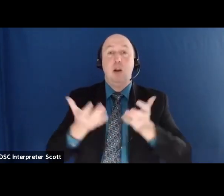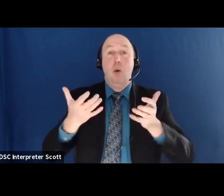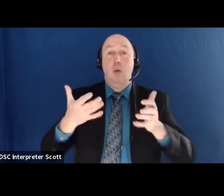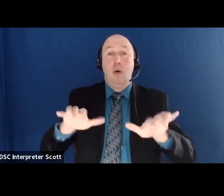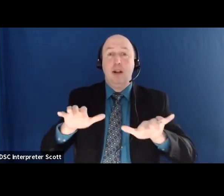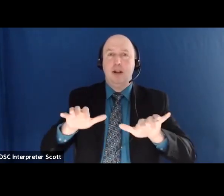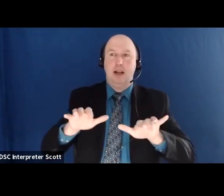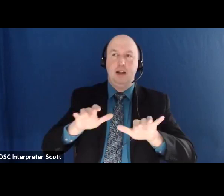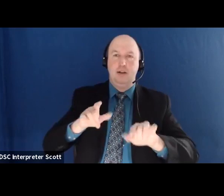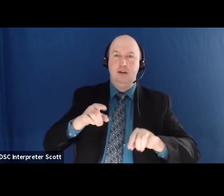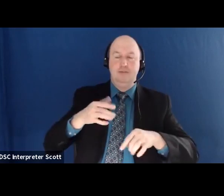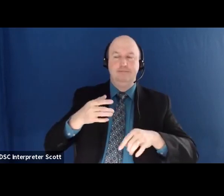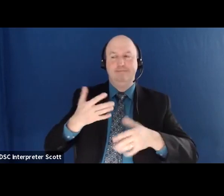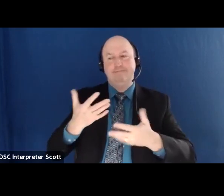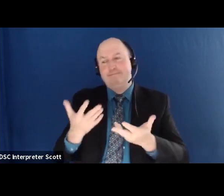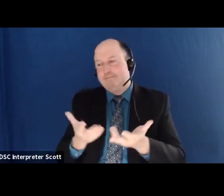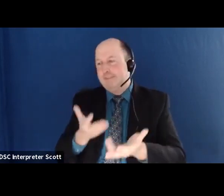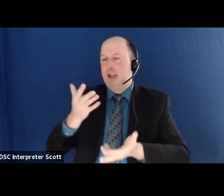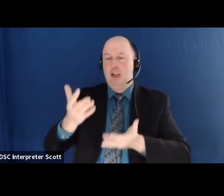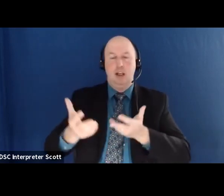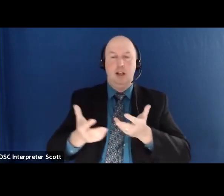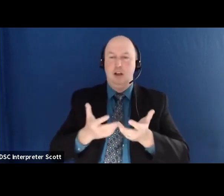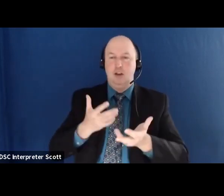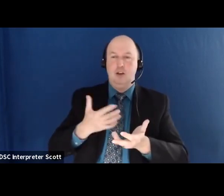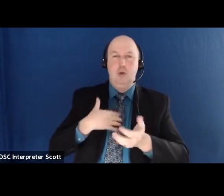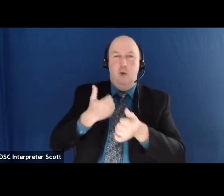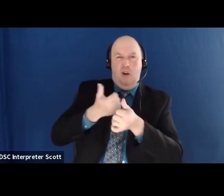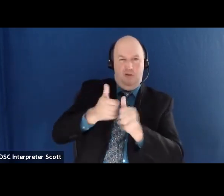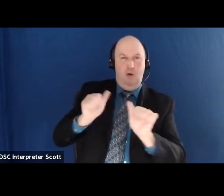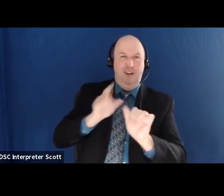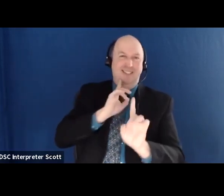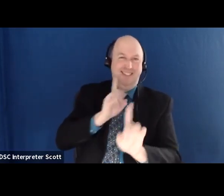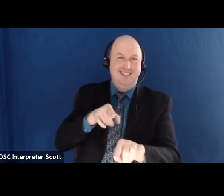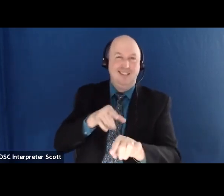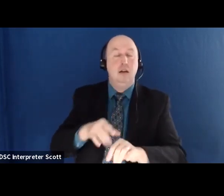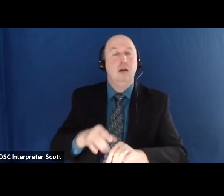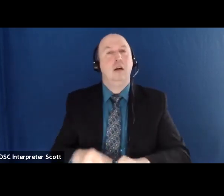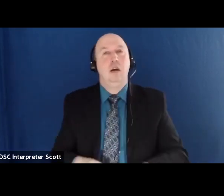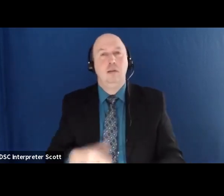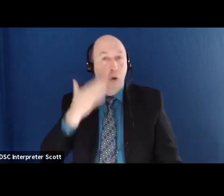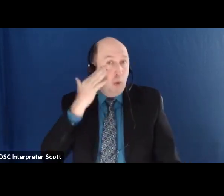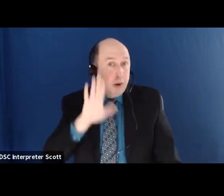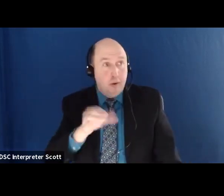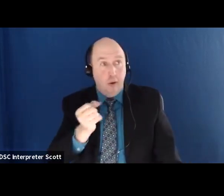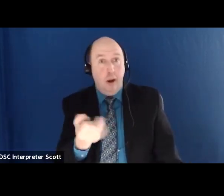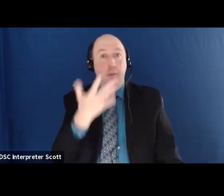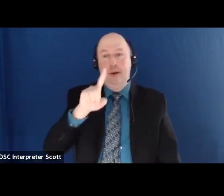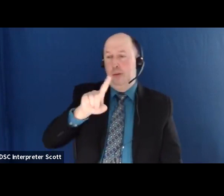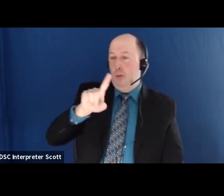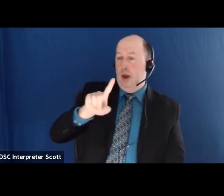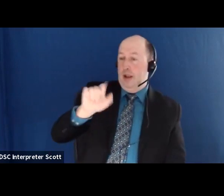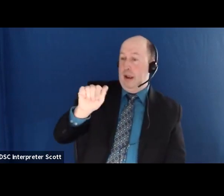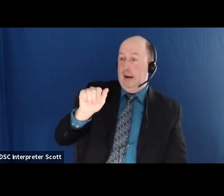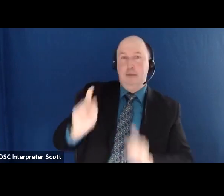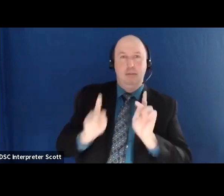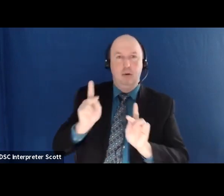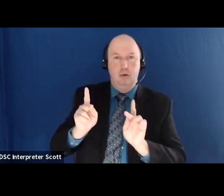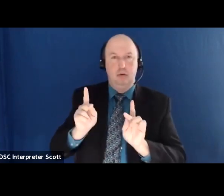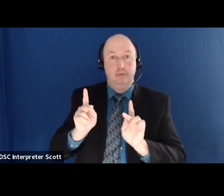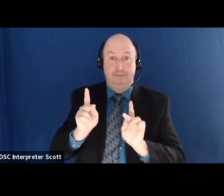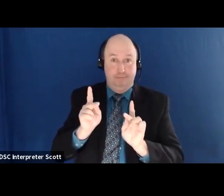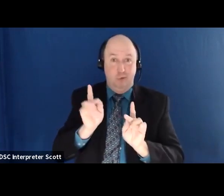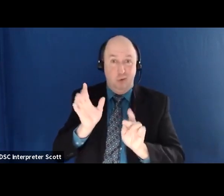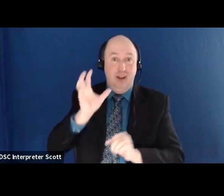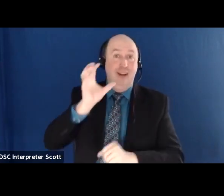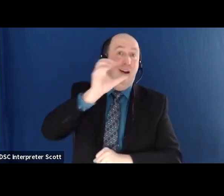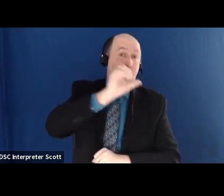weakish on the statement. So bear with me. We don't know how many 1A individuals are out there. We guess, we